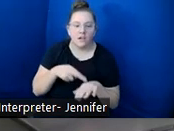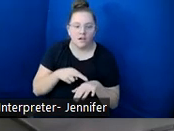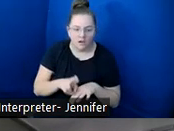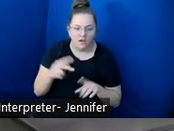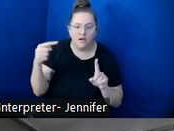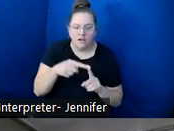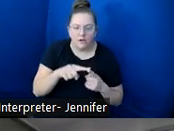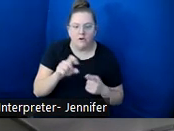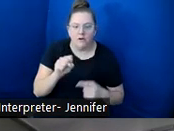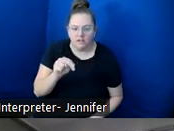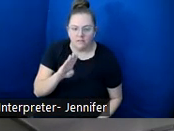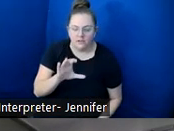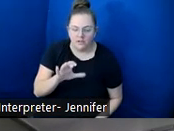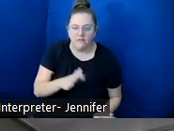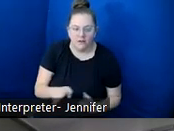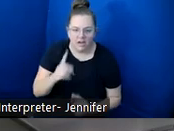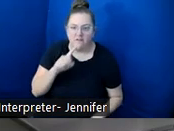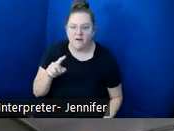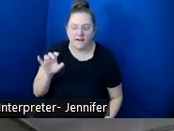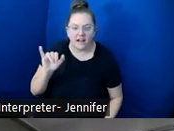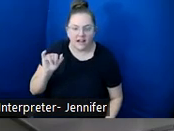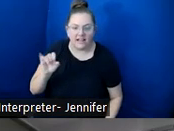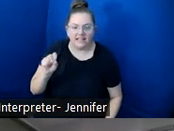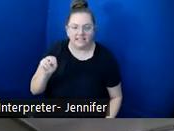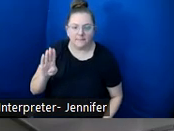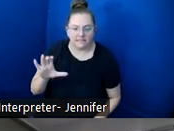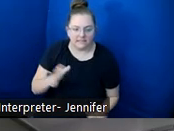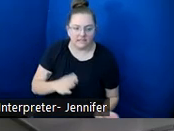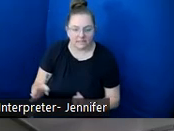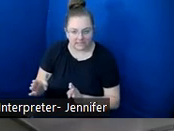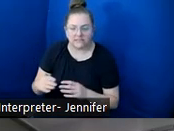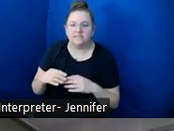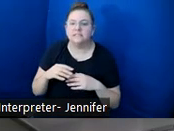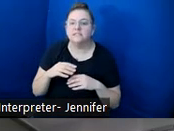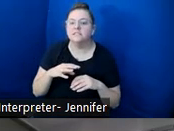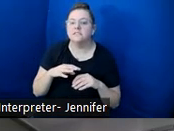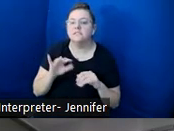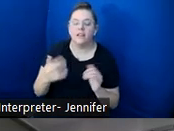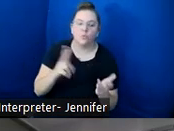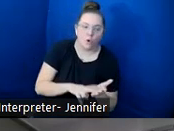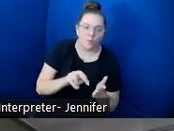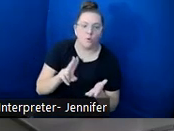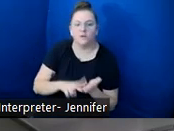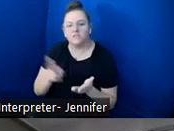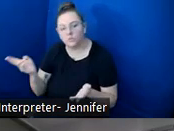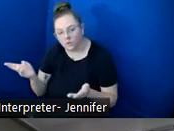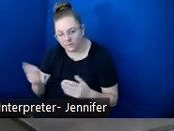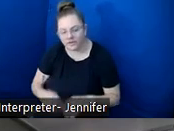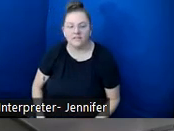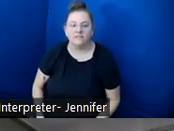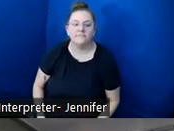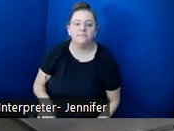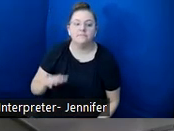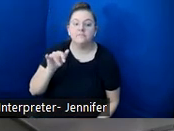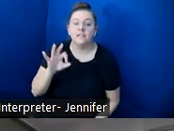SNBC plans for the ISNBC, the integrated plans, enrollment or disenrollment. And then if a